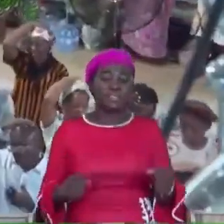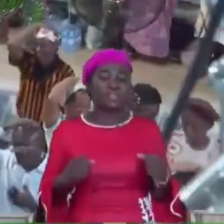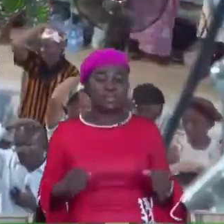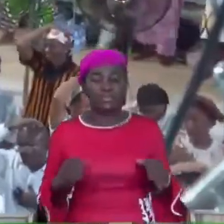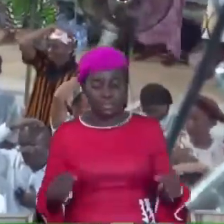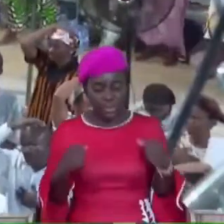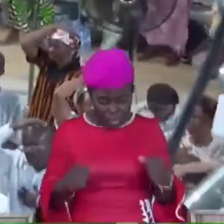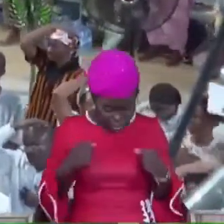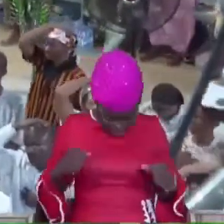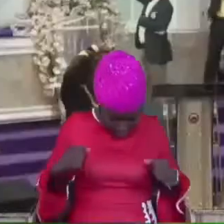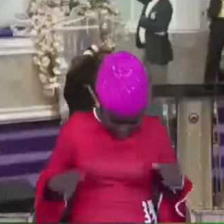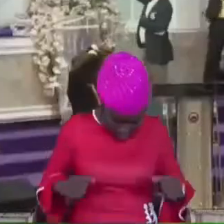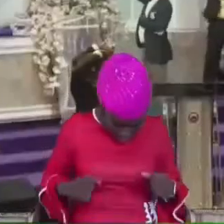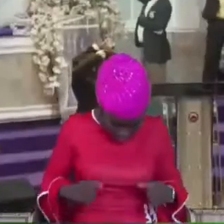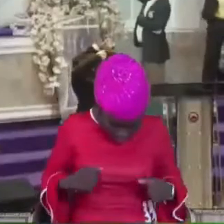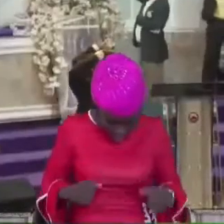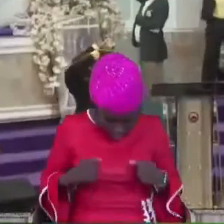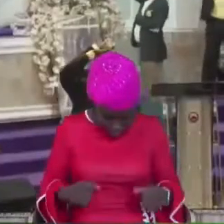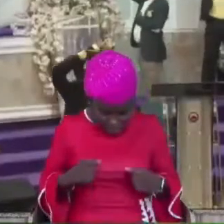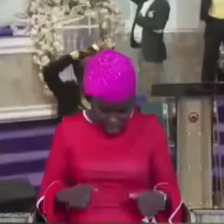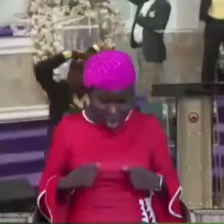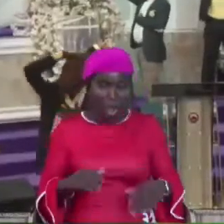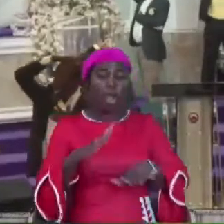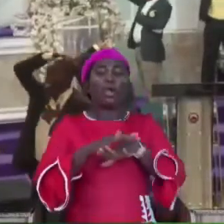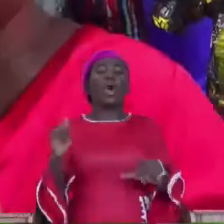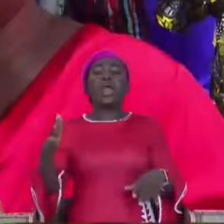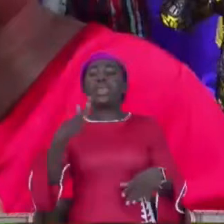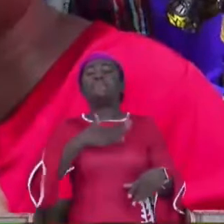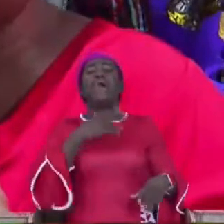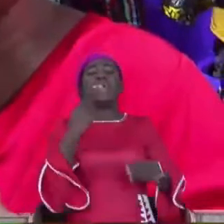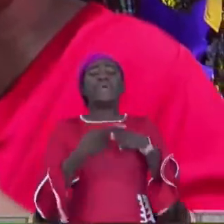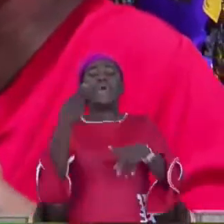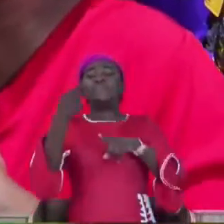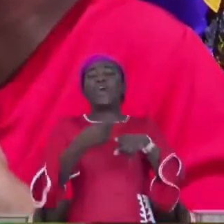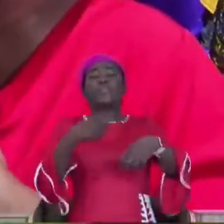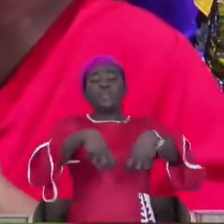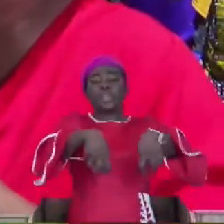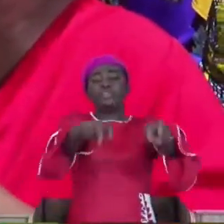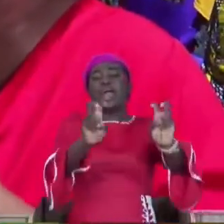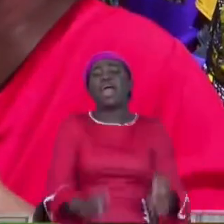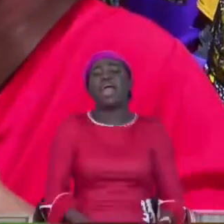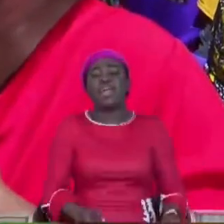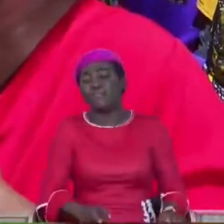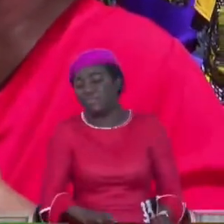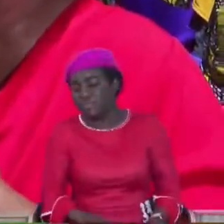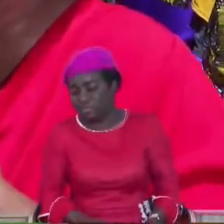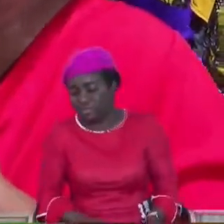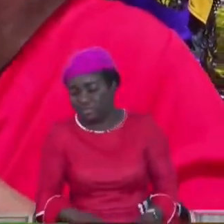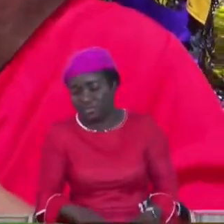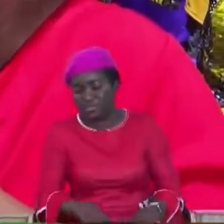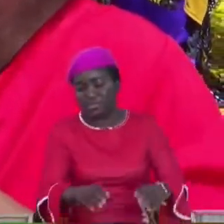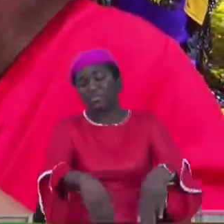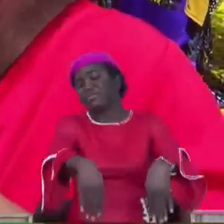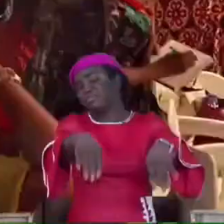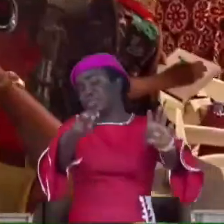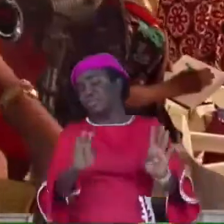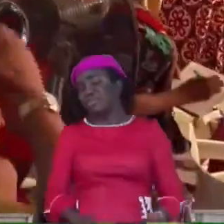power, calling my name from the grave. You are